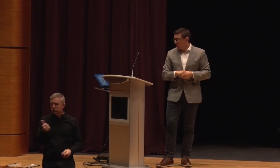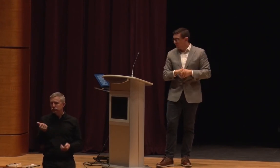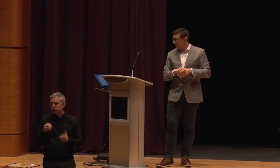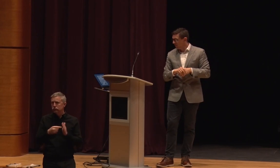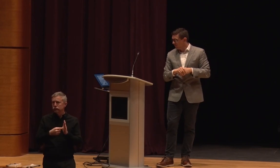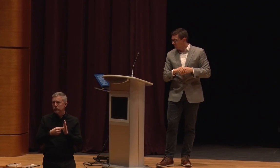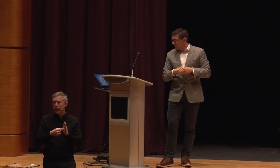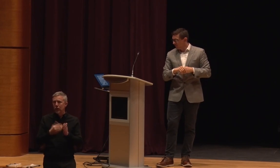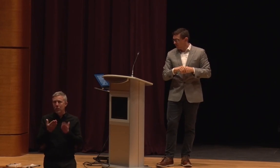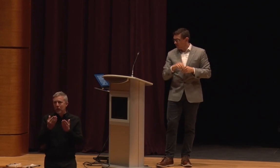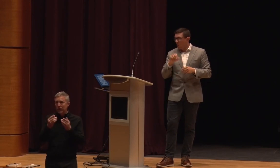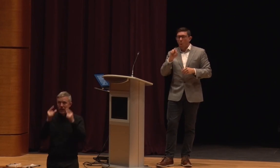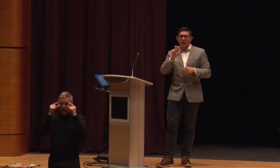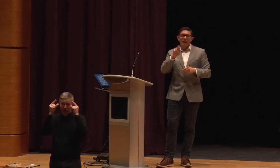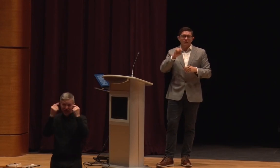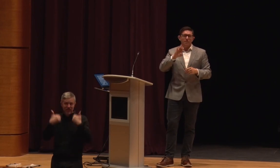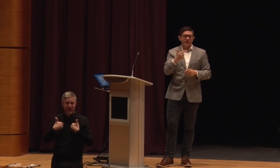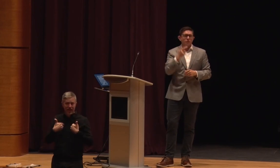Maybe you wear glasses.